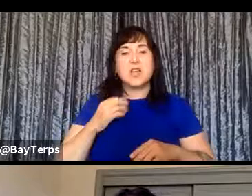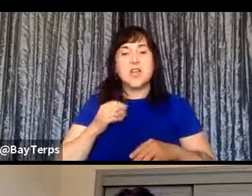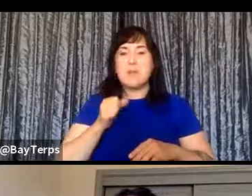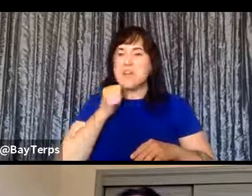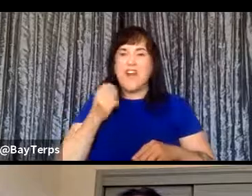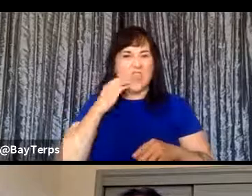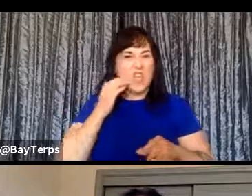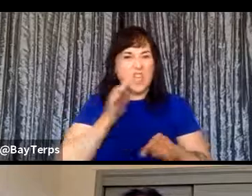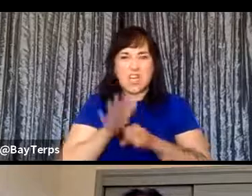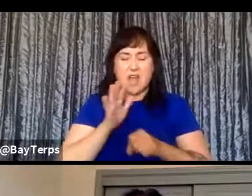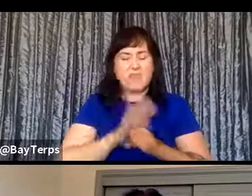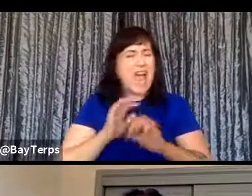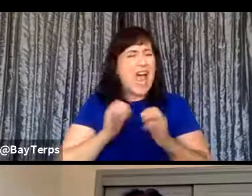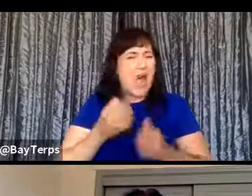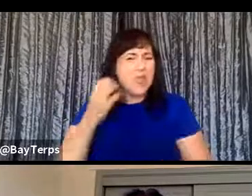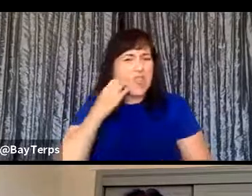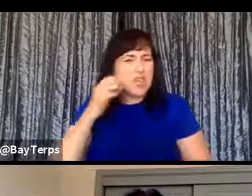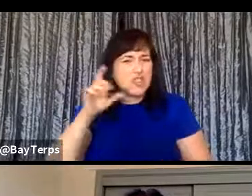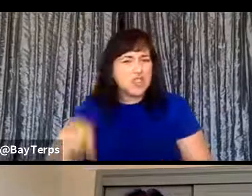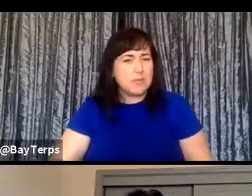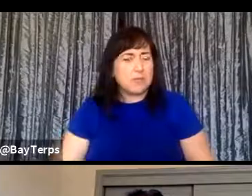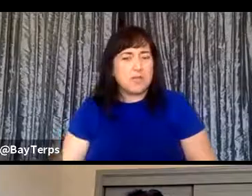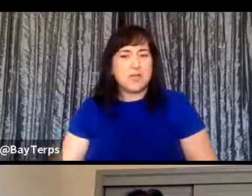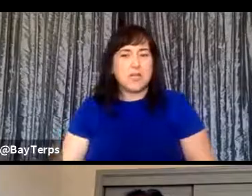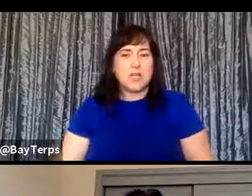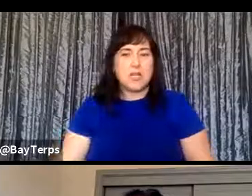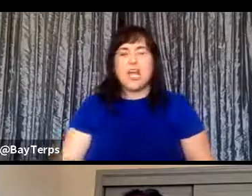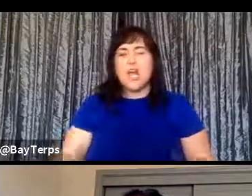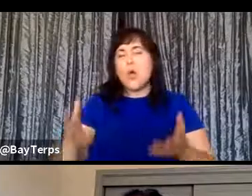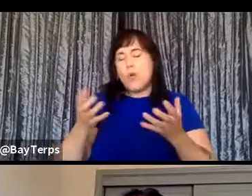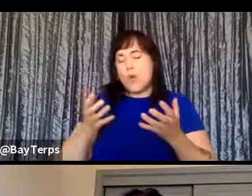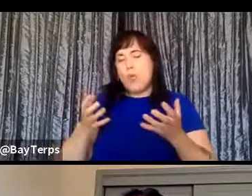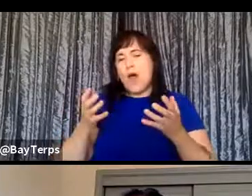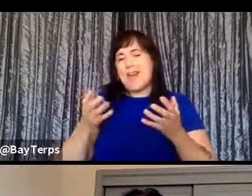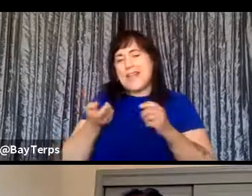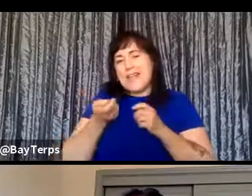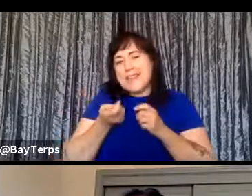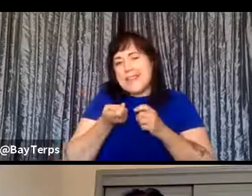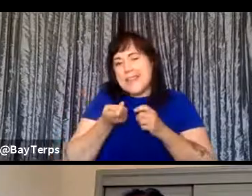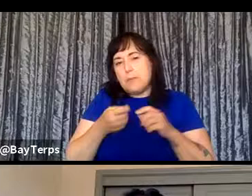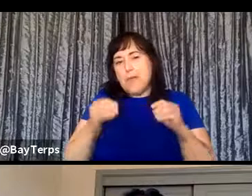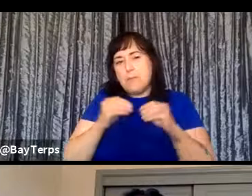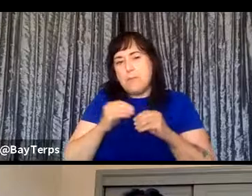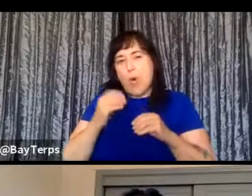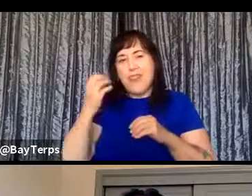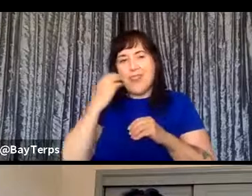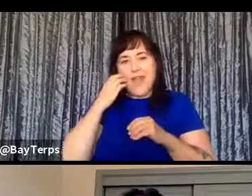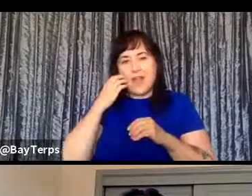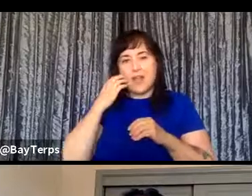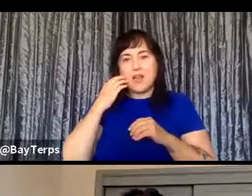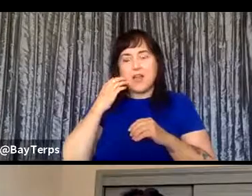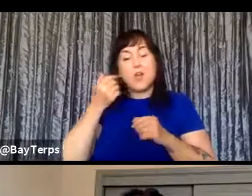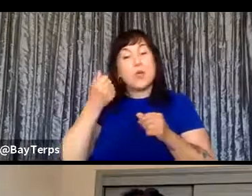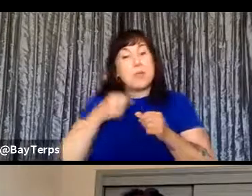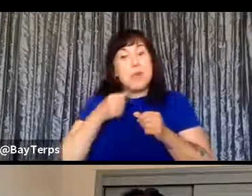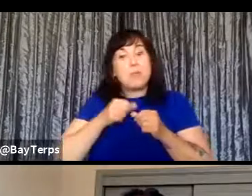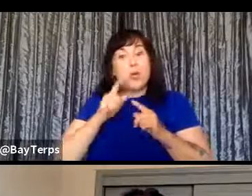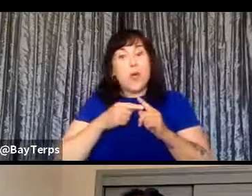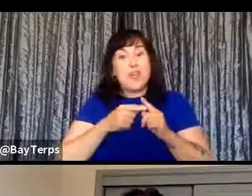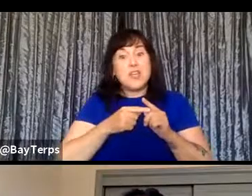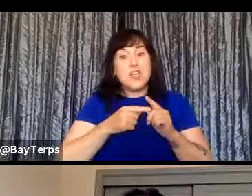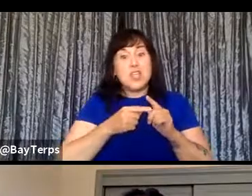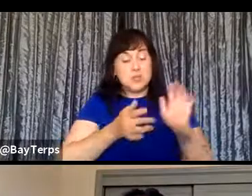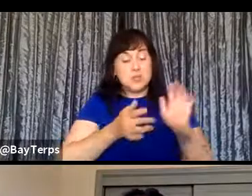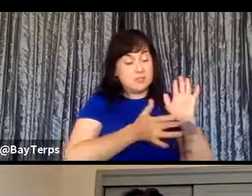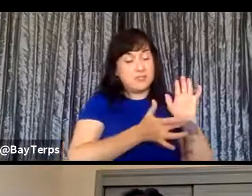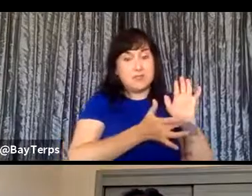enough. How thick does it need to be? We want it a little thicker than when you first took, remember when you tested it?